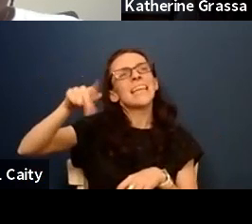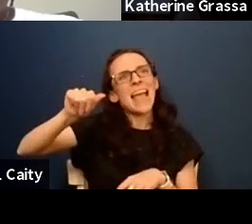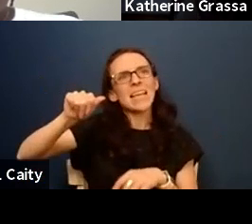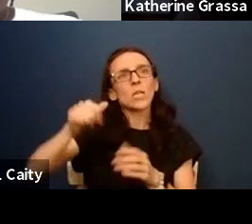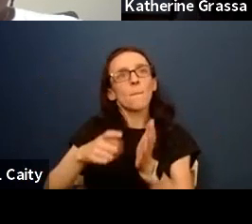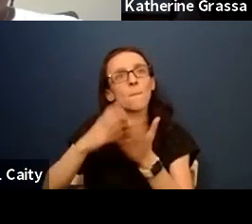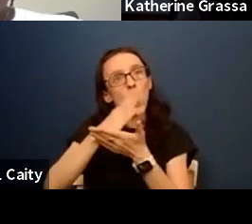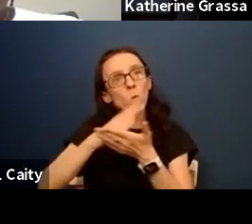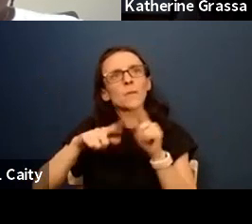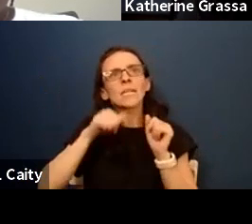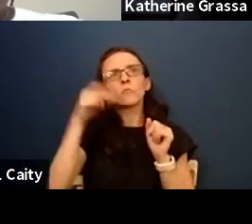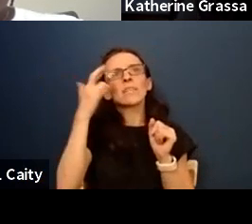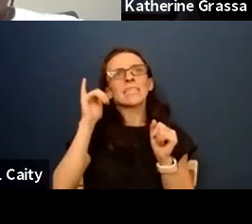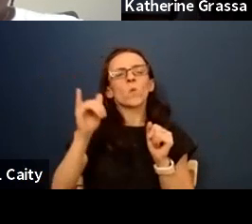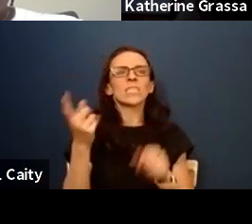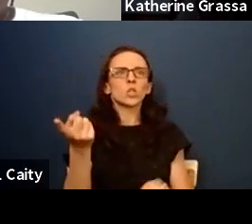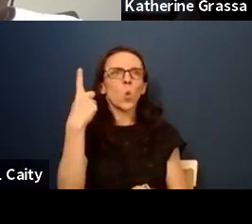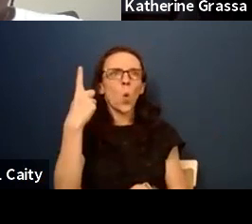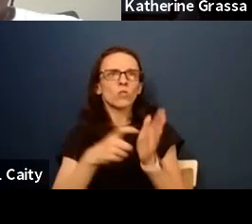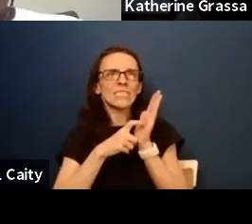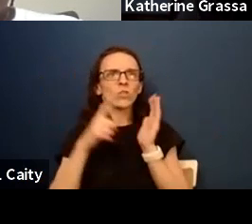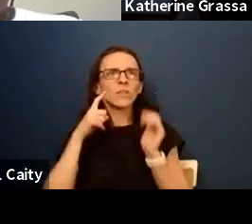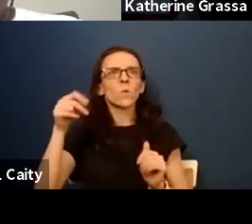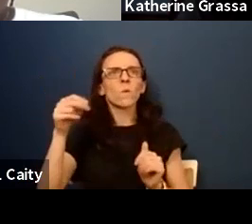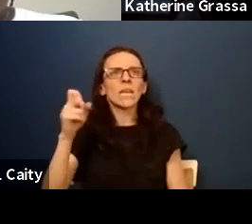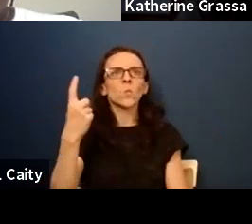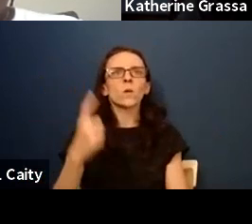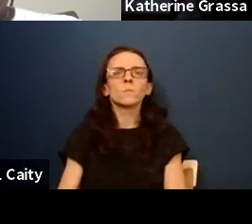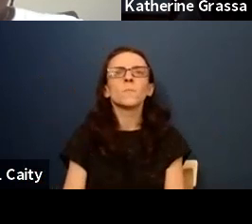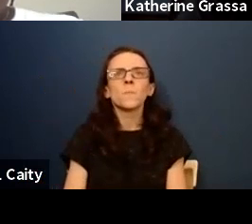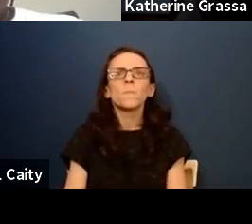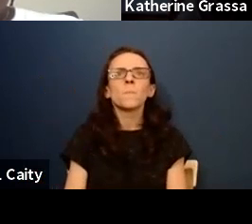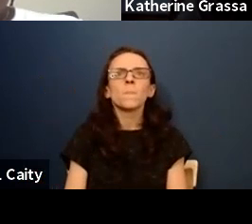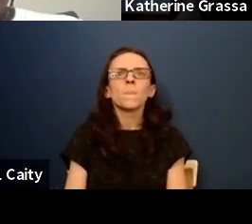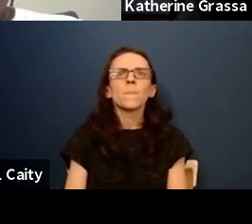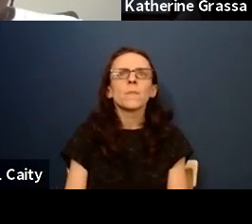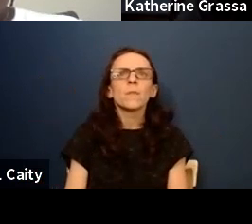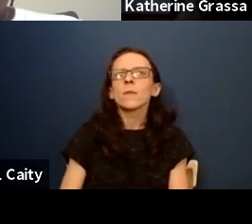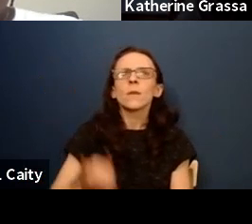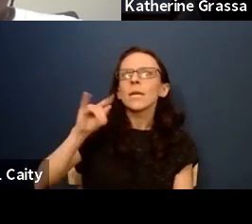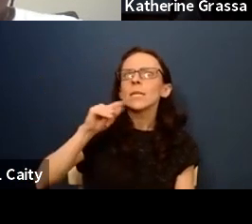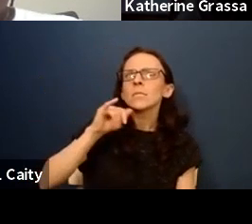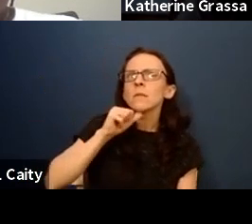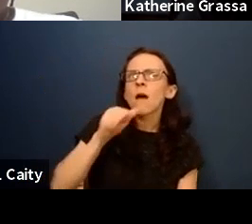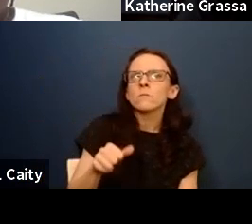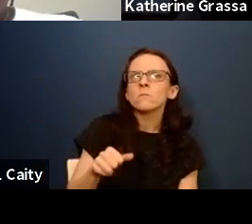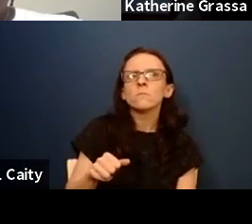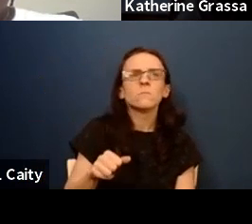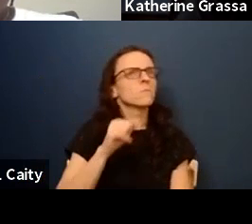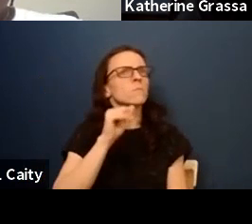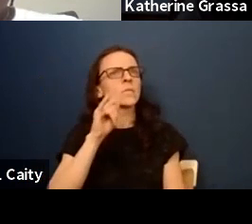criteria for phase one. It is not. Oh, it is not? It is